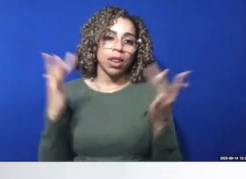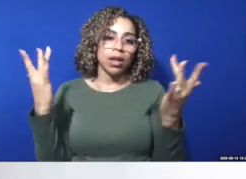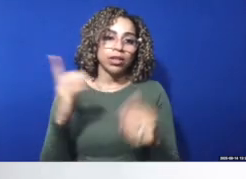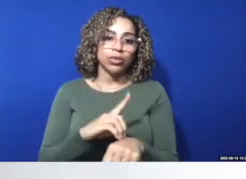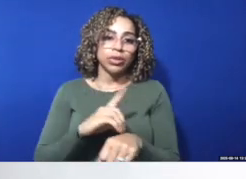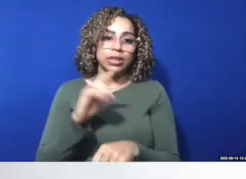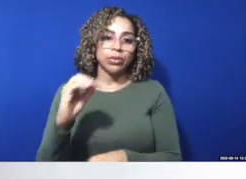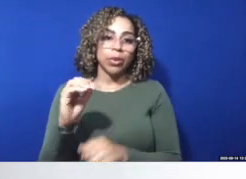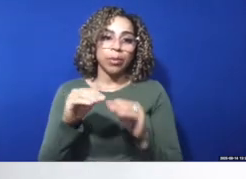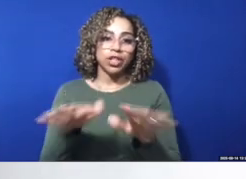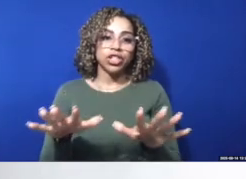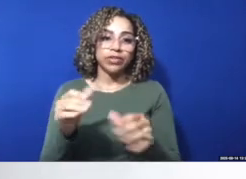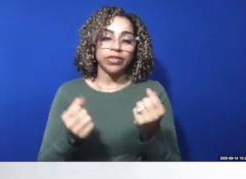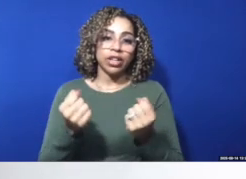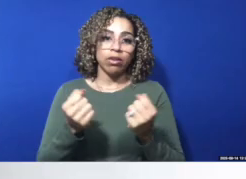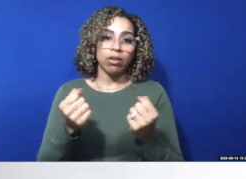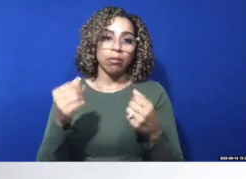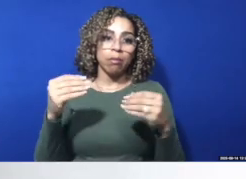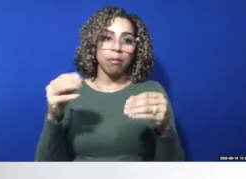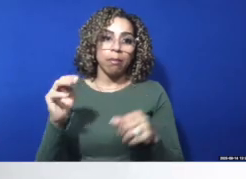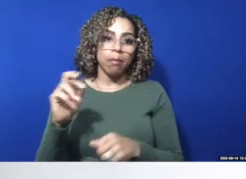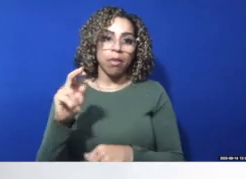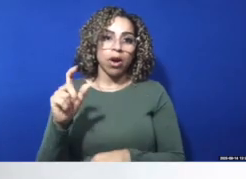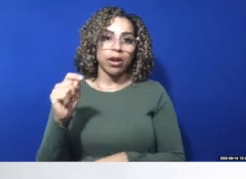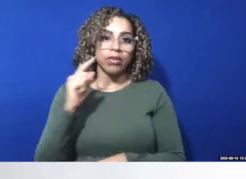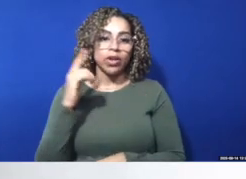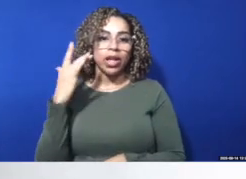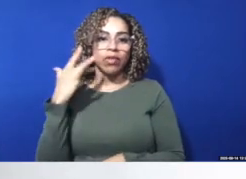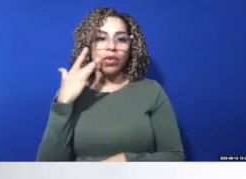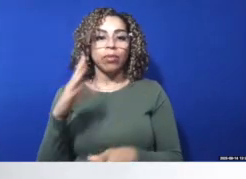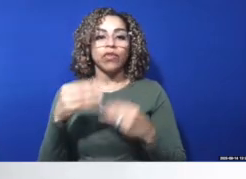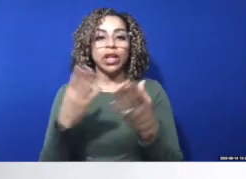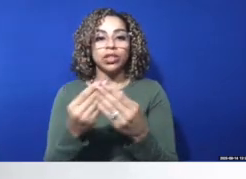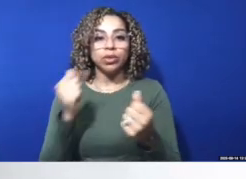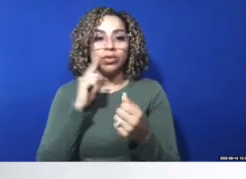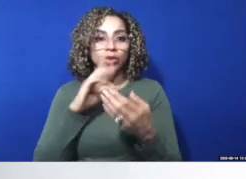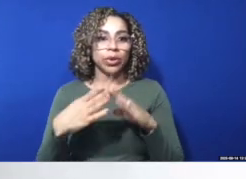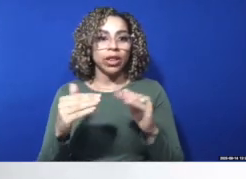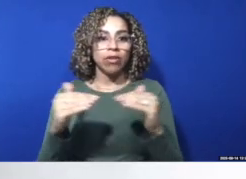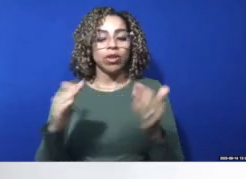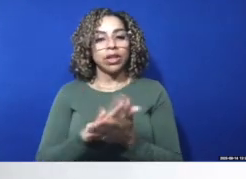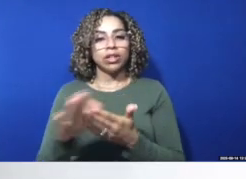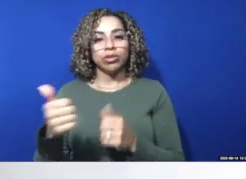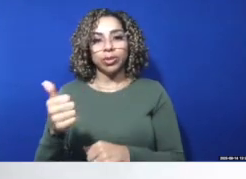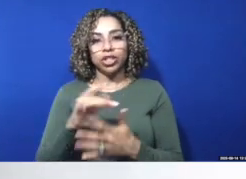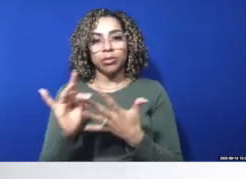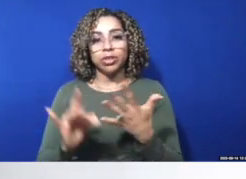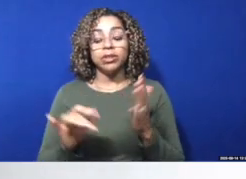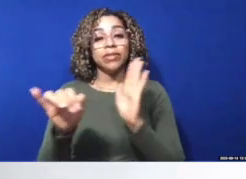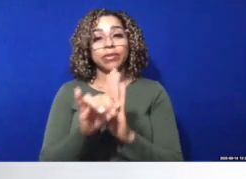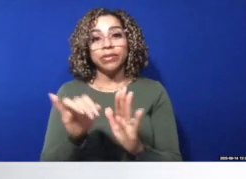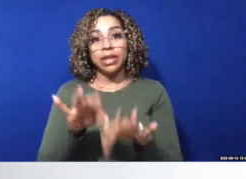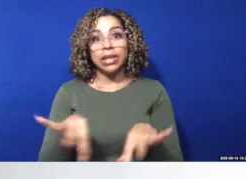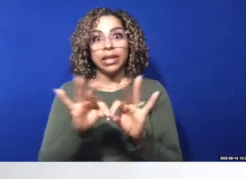California and provide solutions at the community level for clean transportation options. It identifies key priority areas